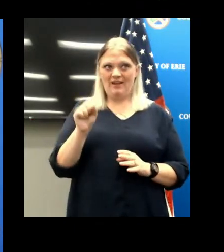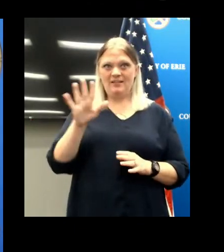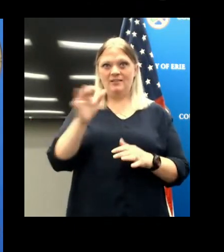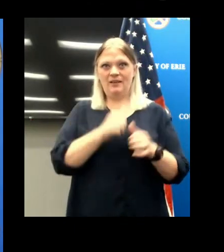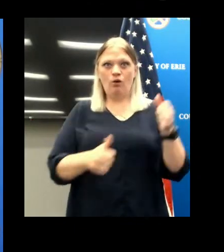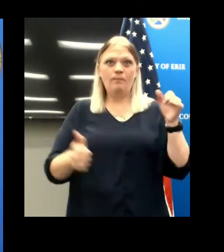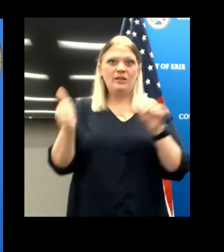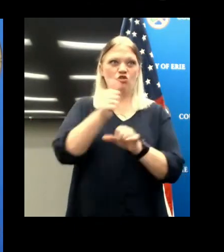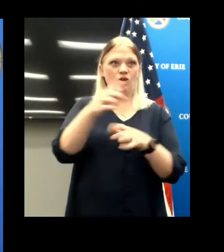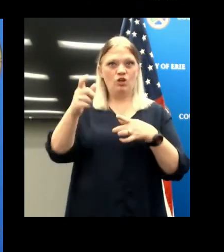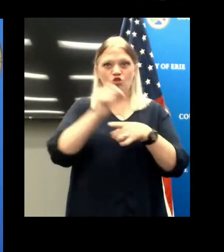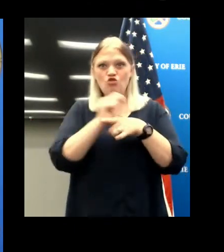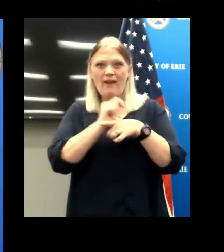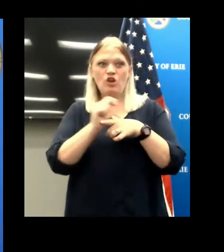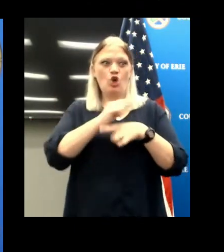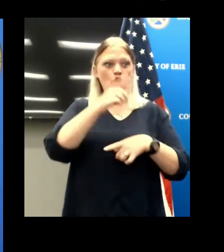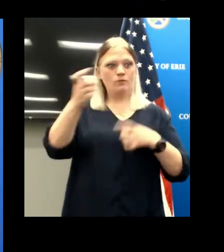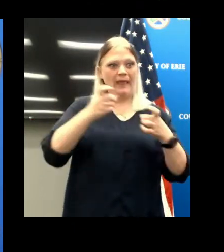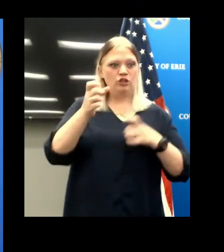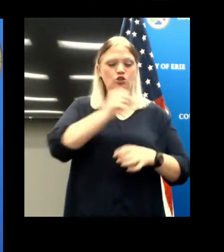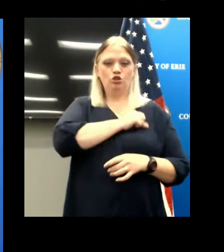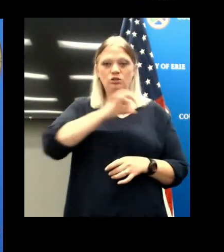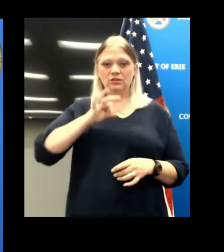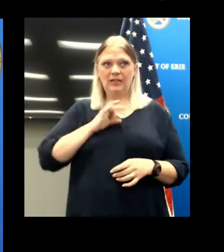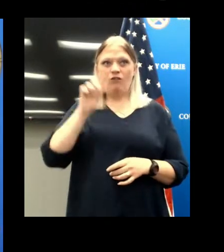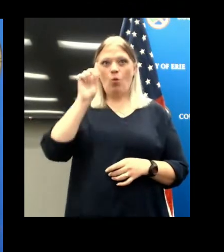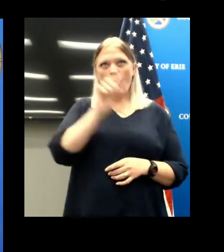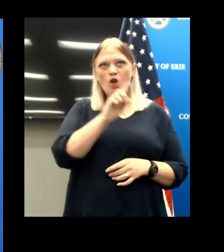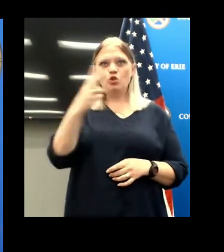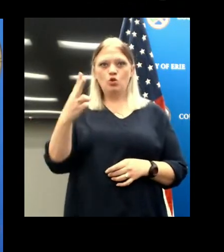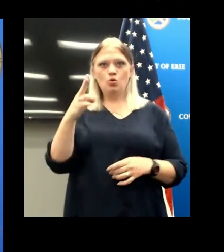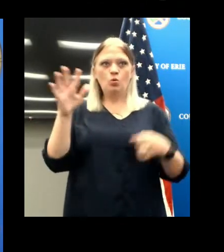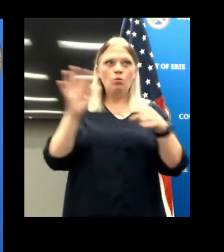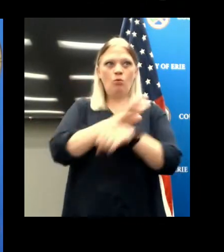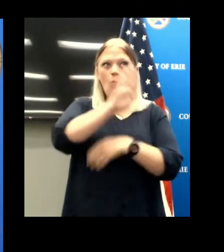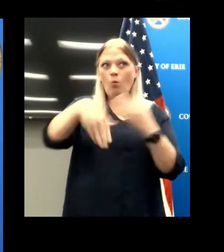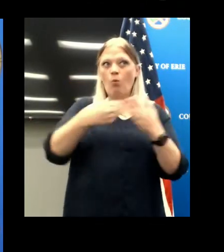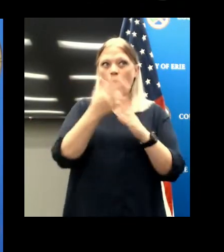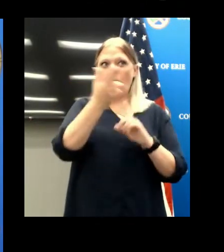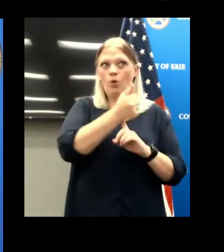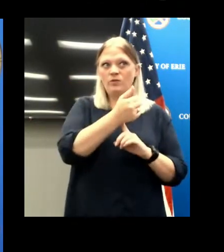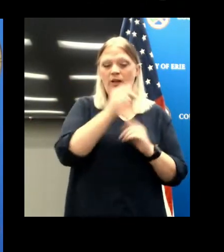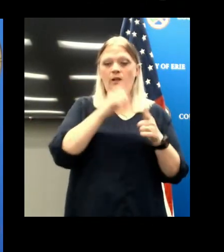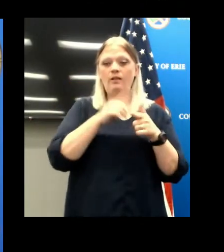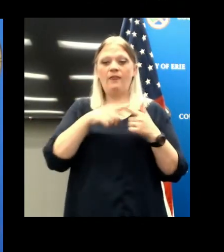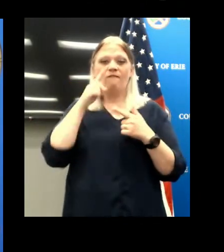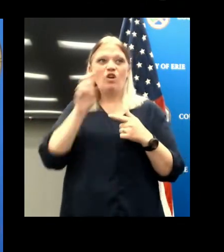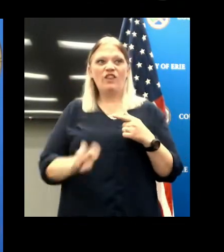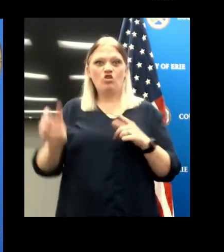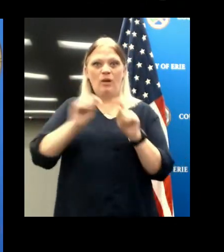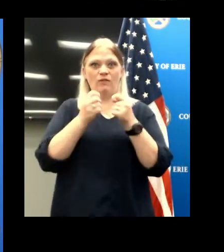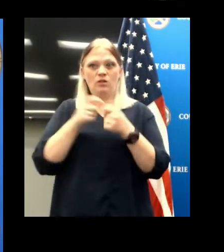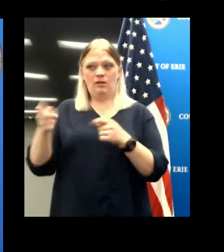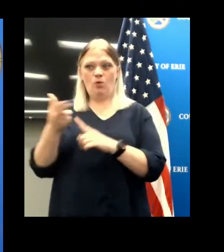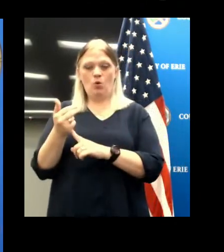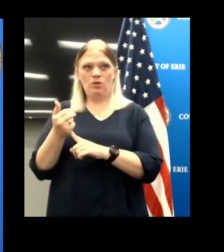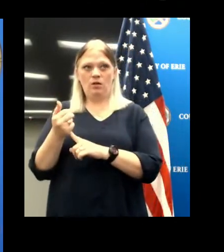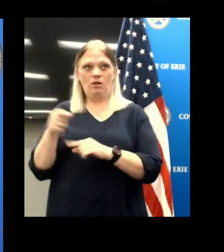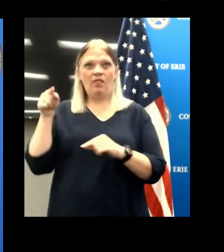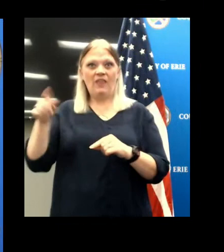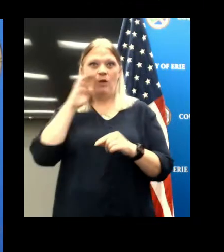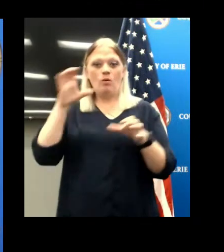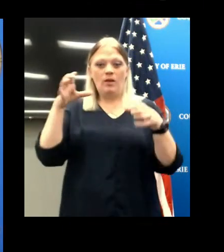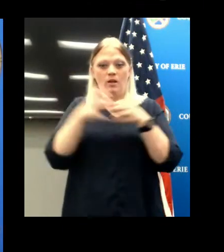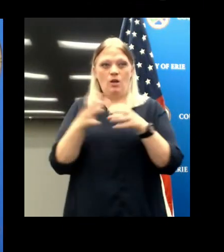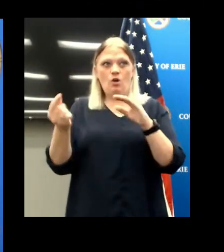their trainers, their managers, staff, one or two hotels, and then other hotel for the travel team. They would be